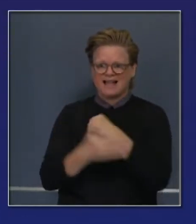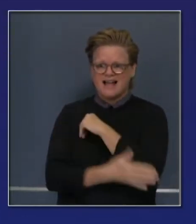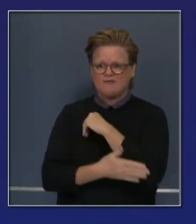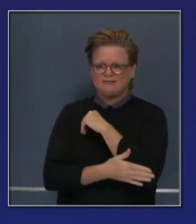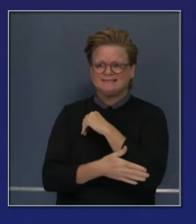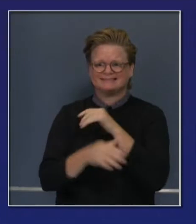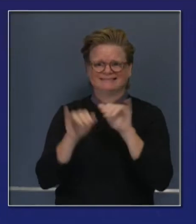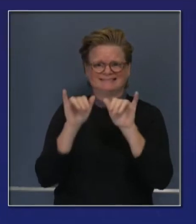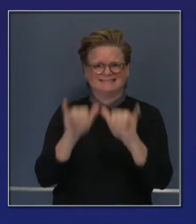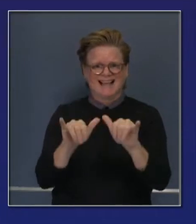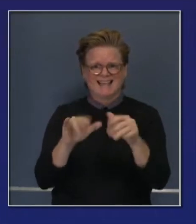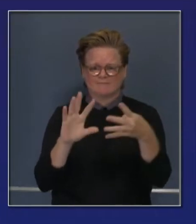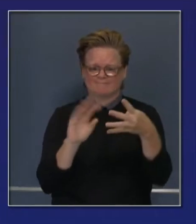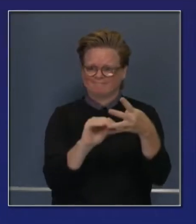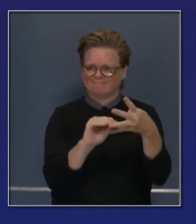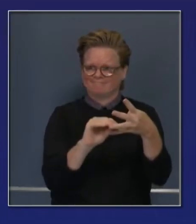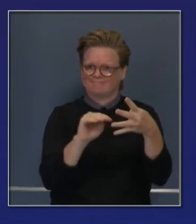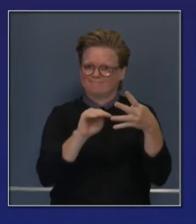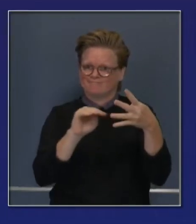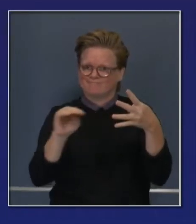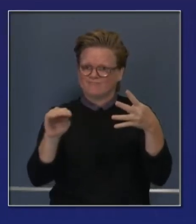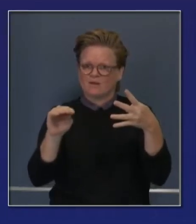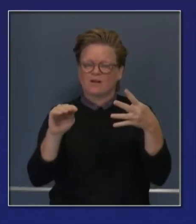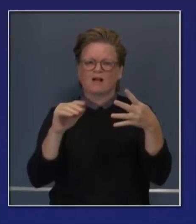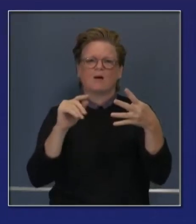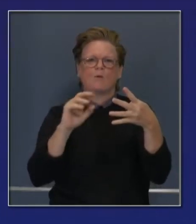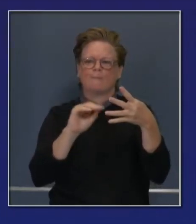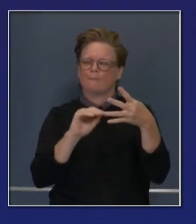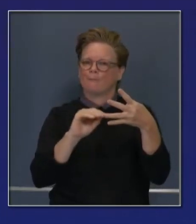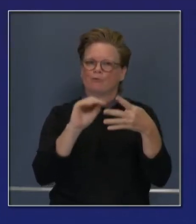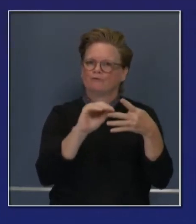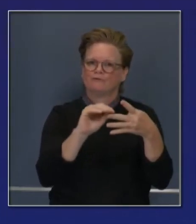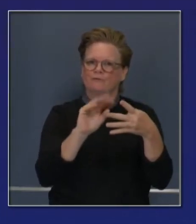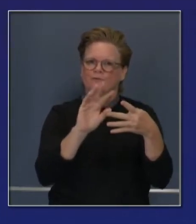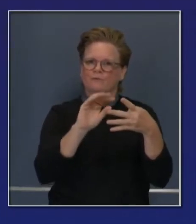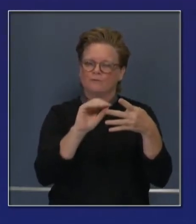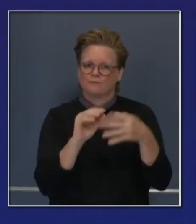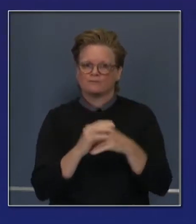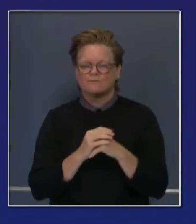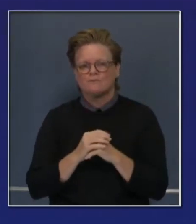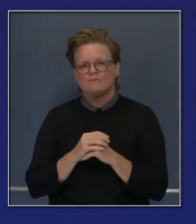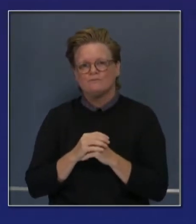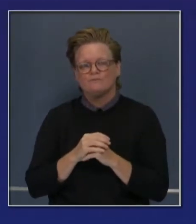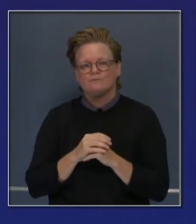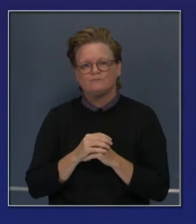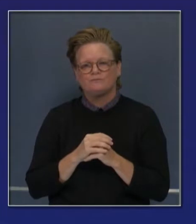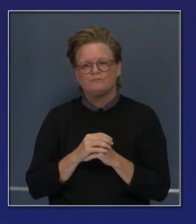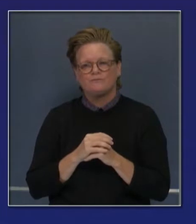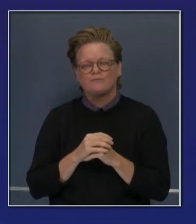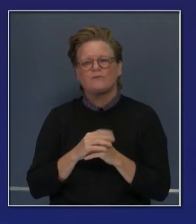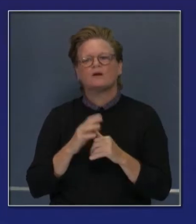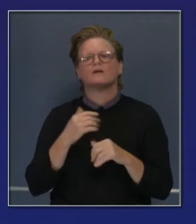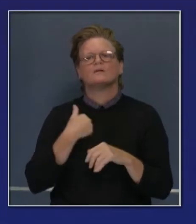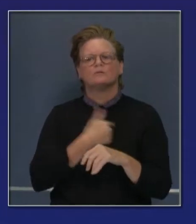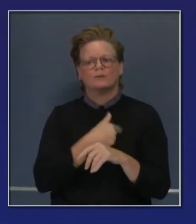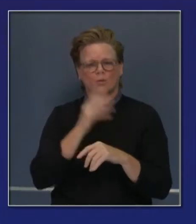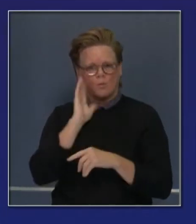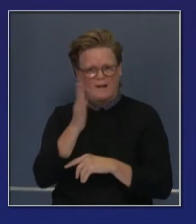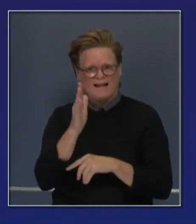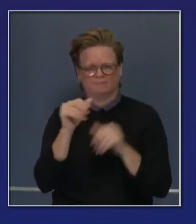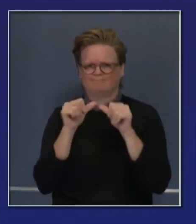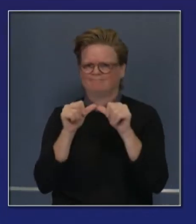processes in place where we have this so-called emergency breaks, again, like things that